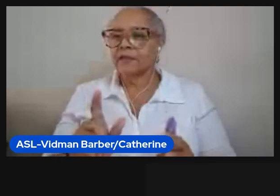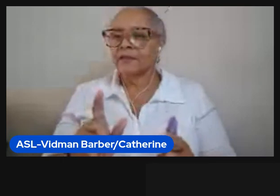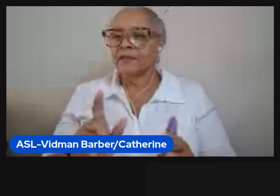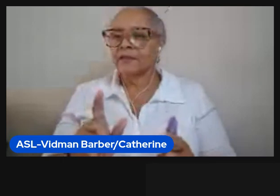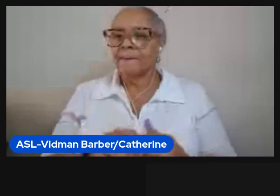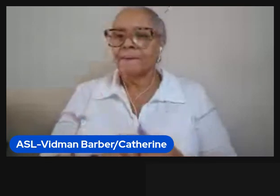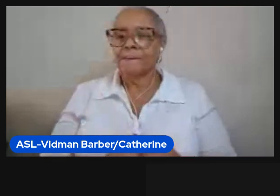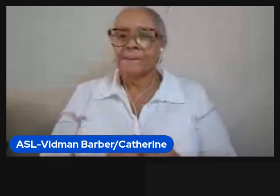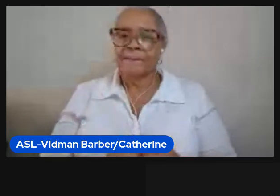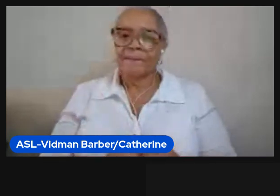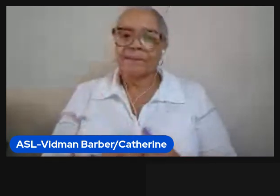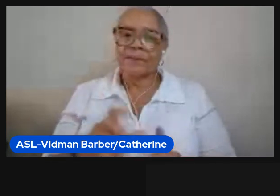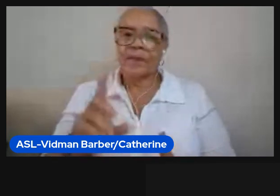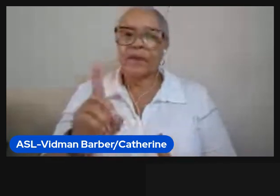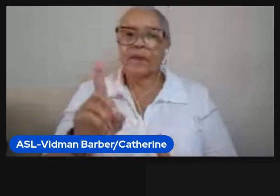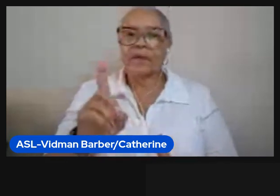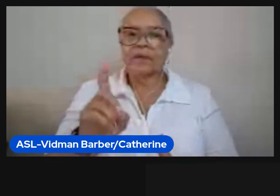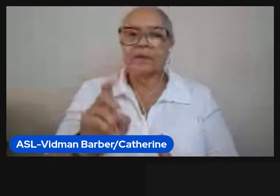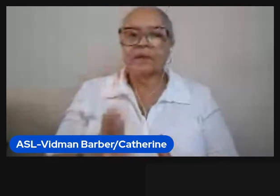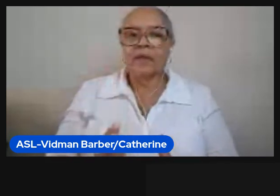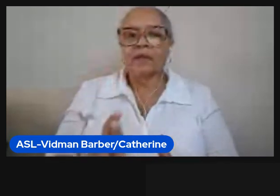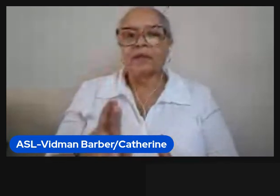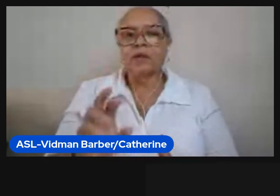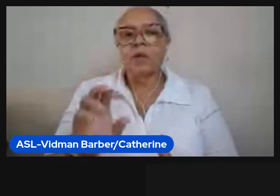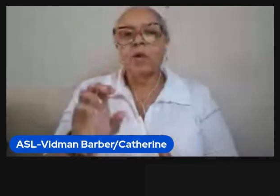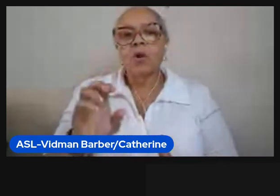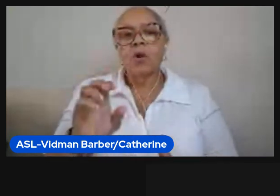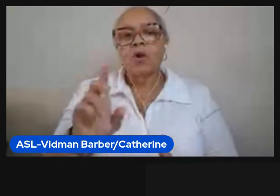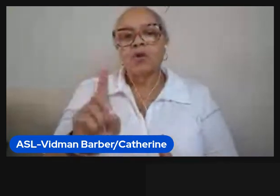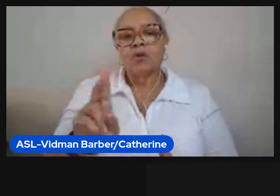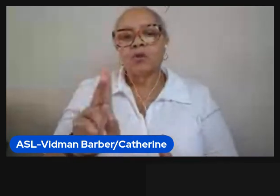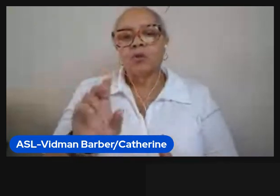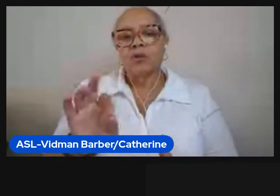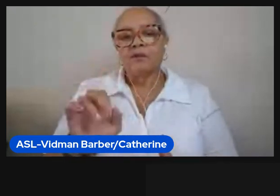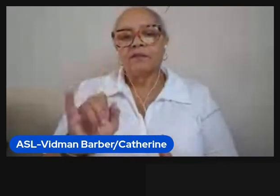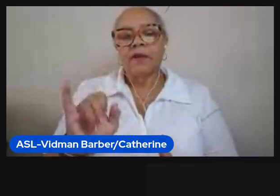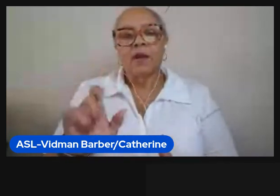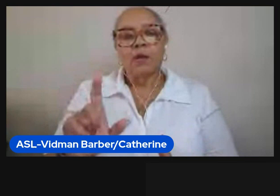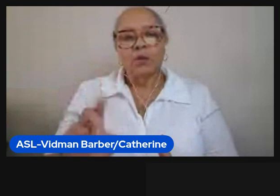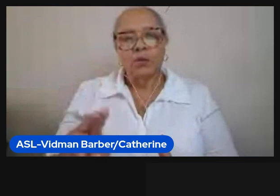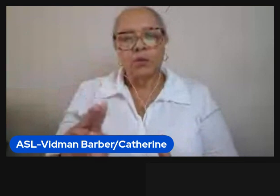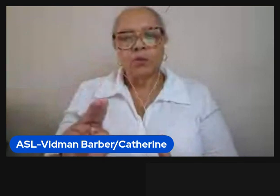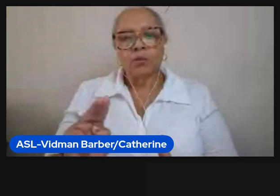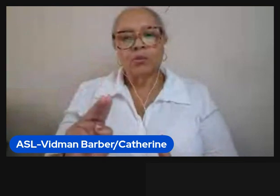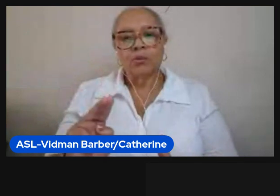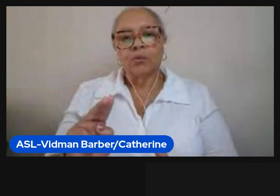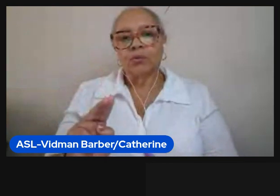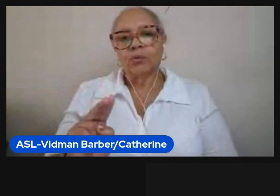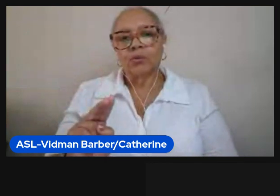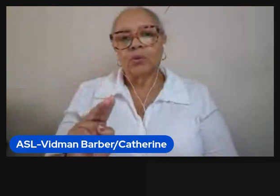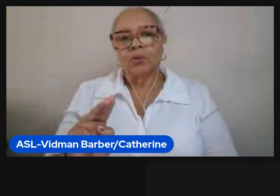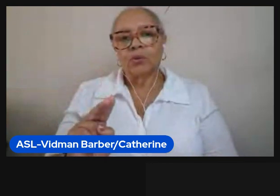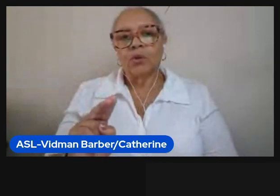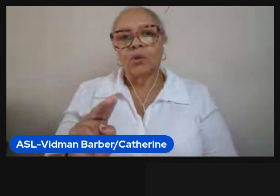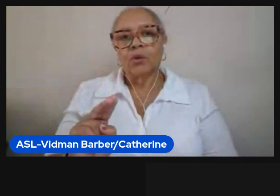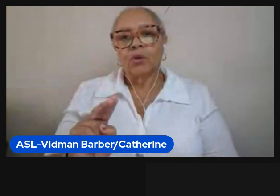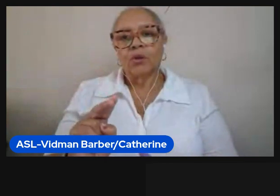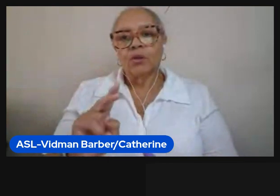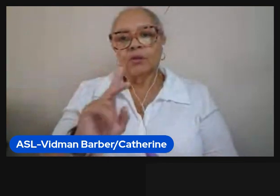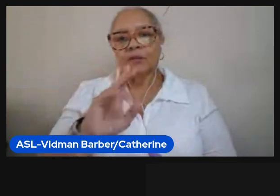Dr. Dafaliu is passionate about community outreach, youth empowerment, and finds fun in sporting